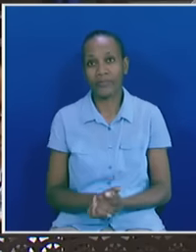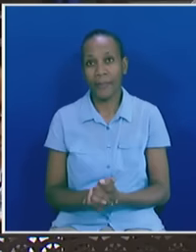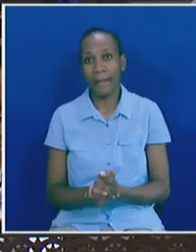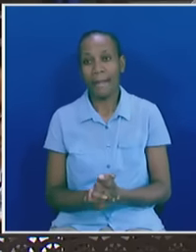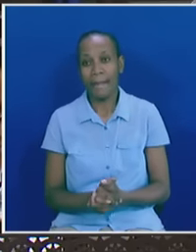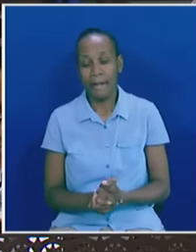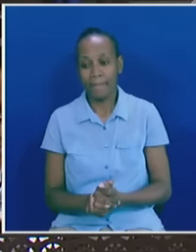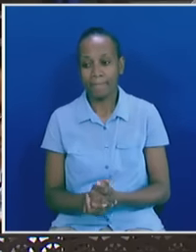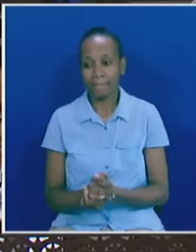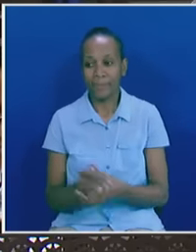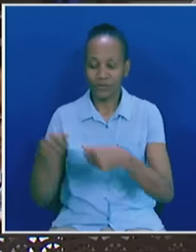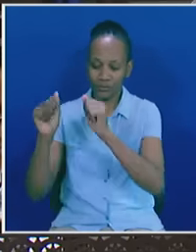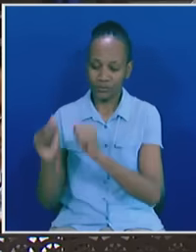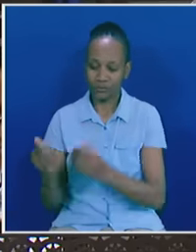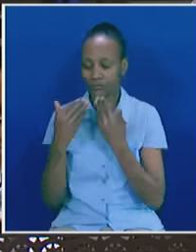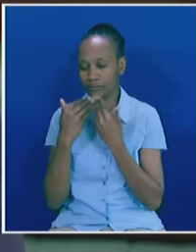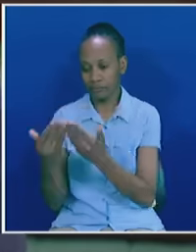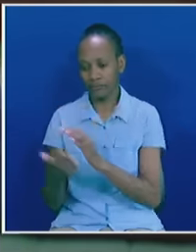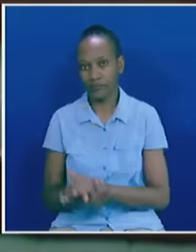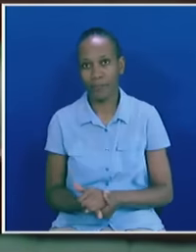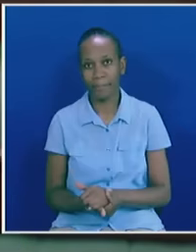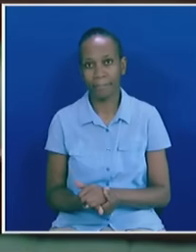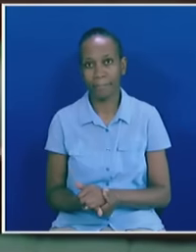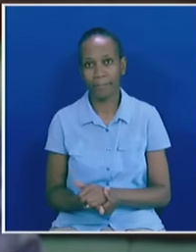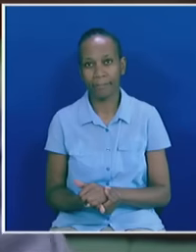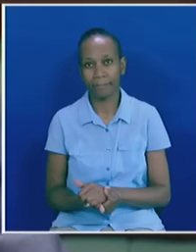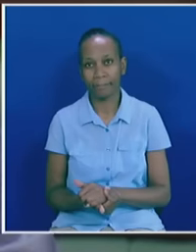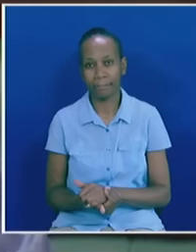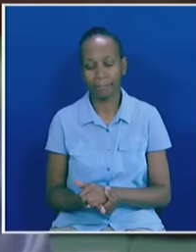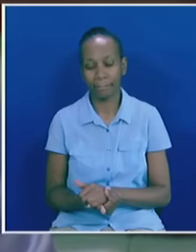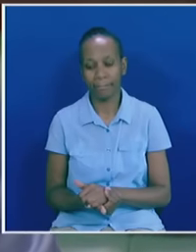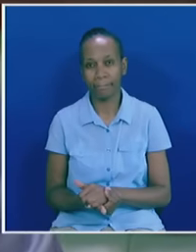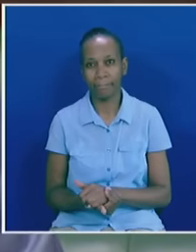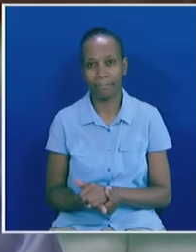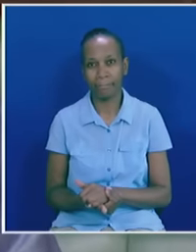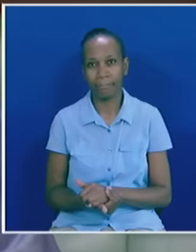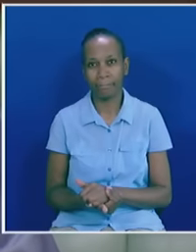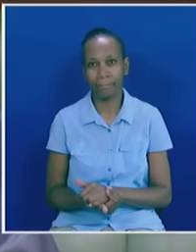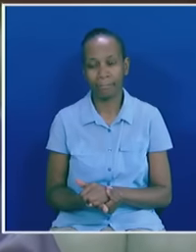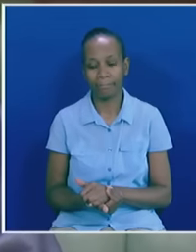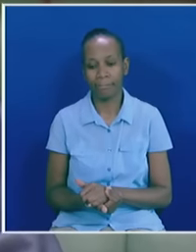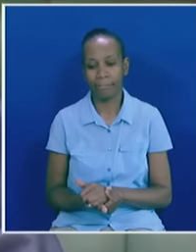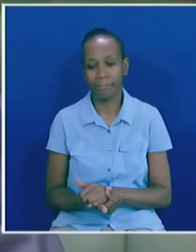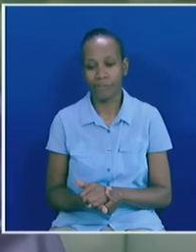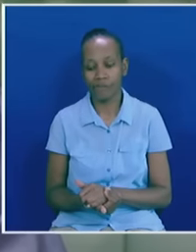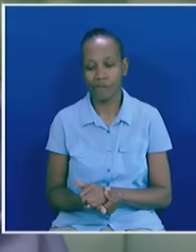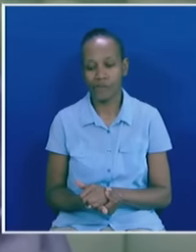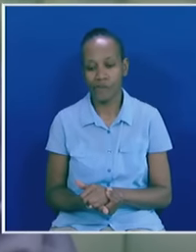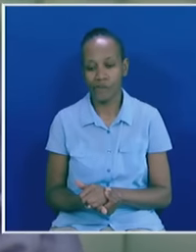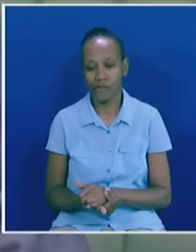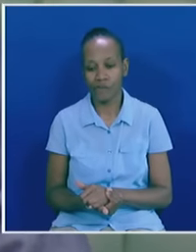Oh, no, thanks, Honorable Chair. No, Honorable Chairperson, I'm trying to check